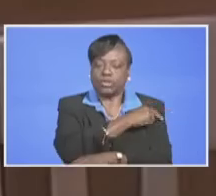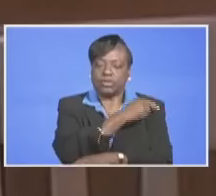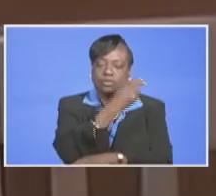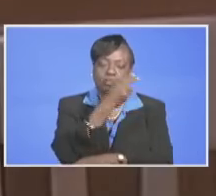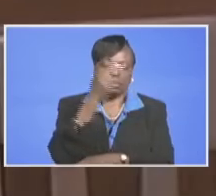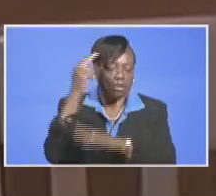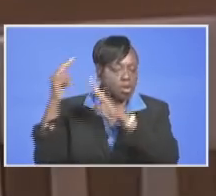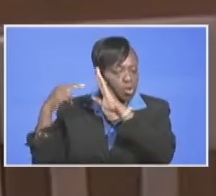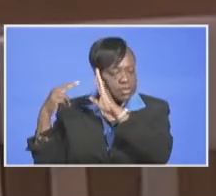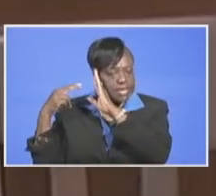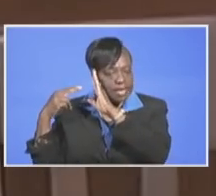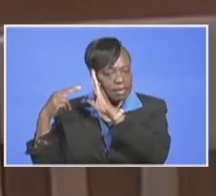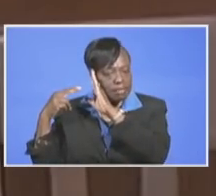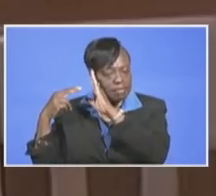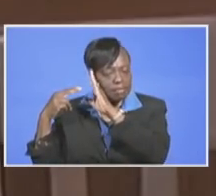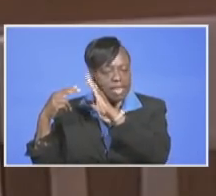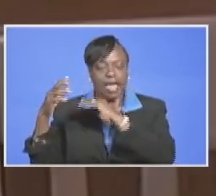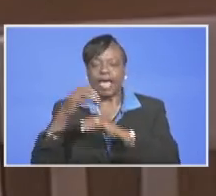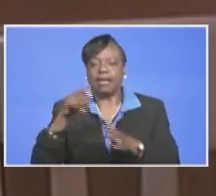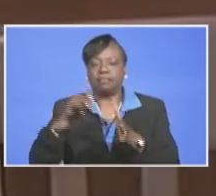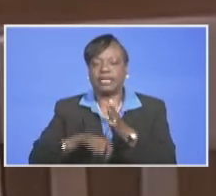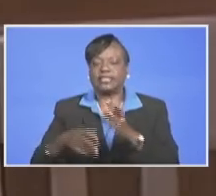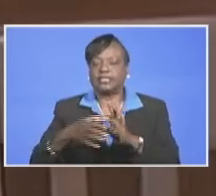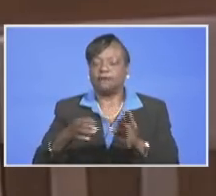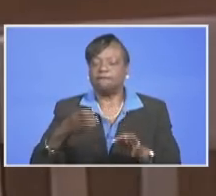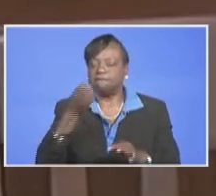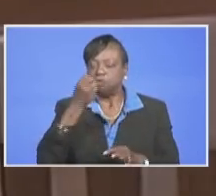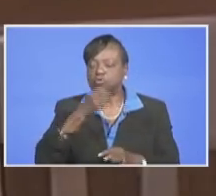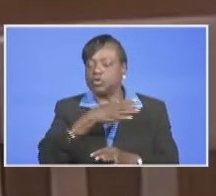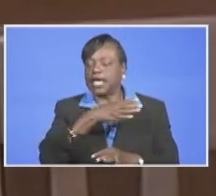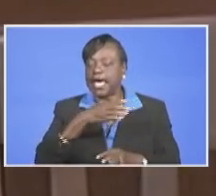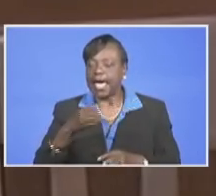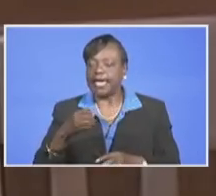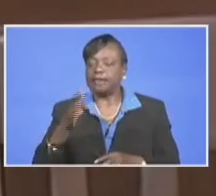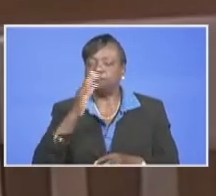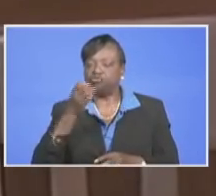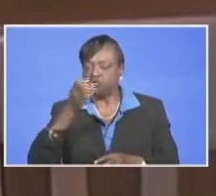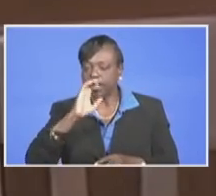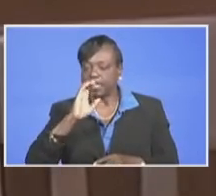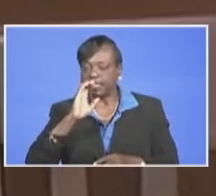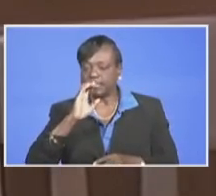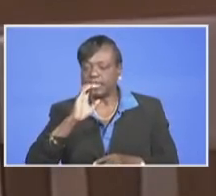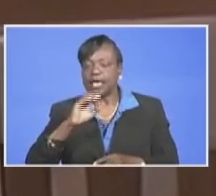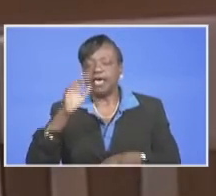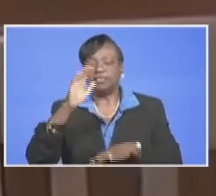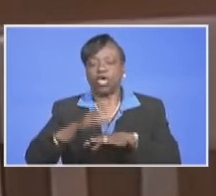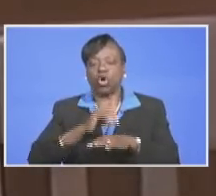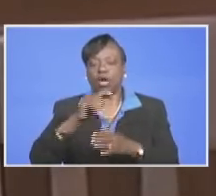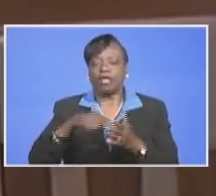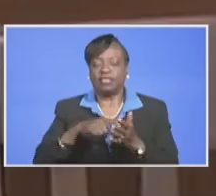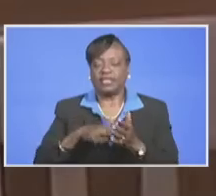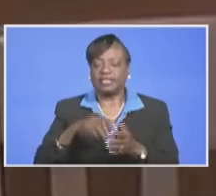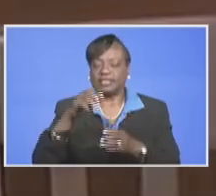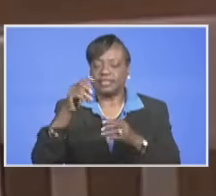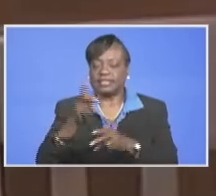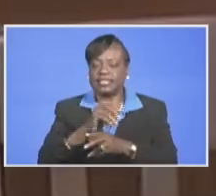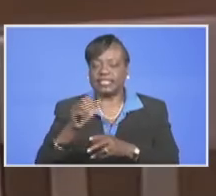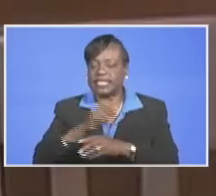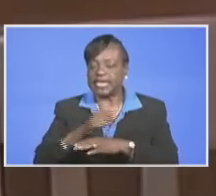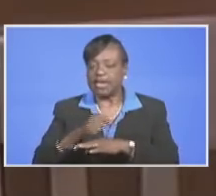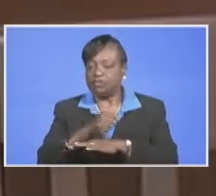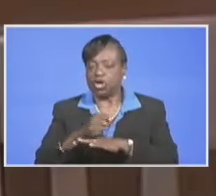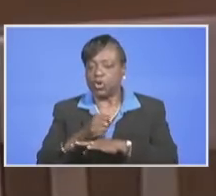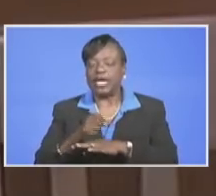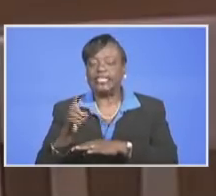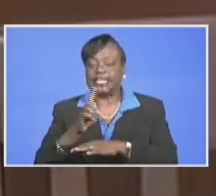room rates and prices of food and beverages. They call this kind of scenario deja vu, because